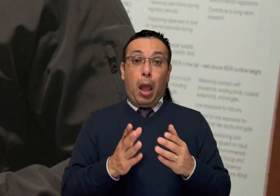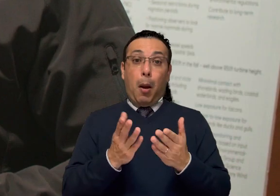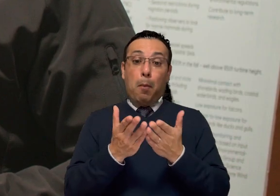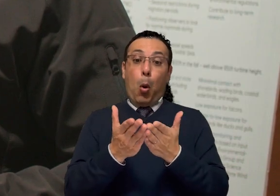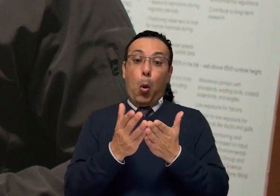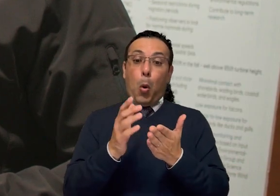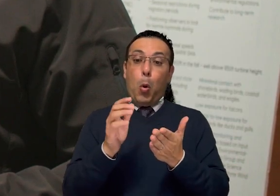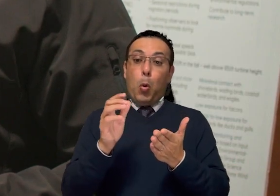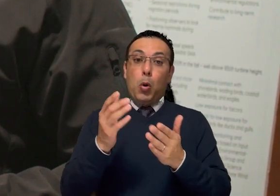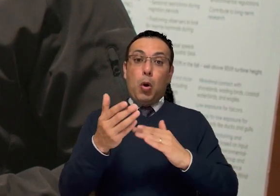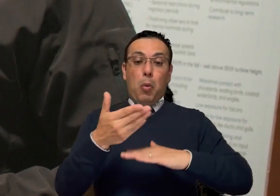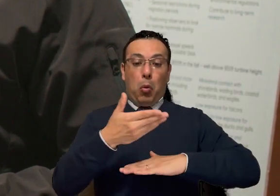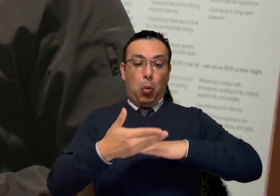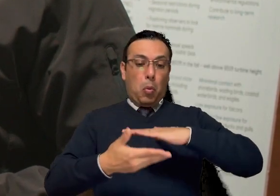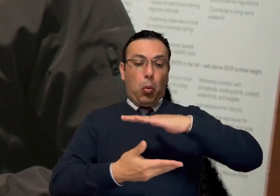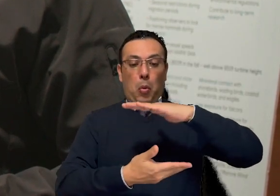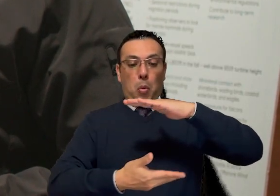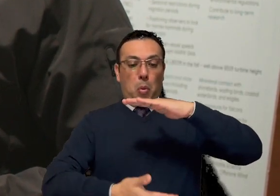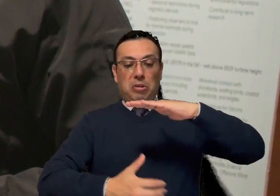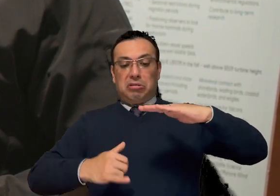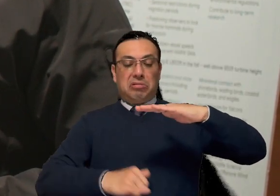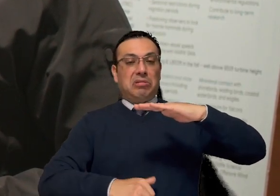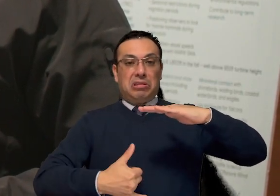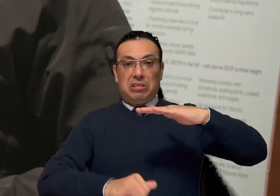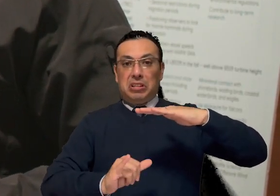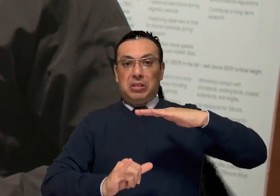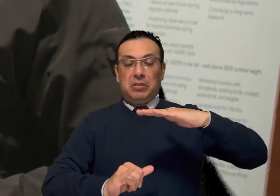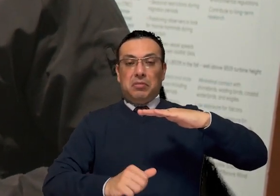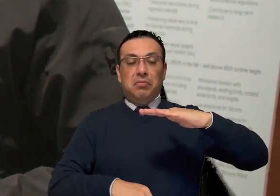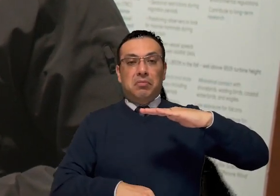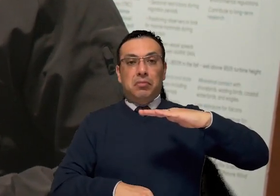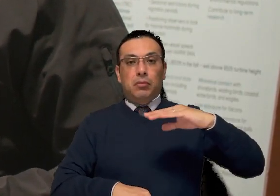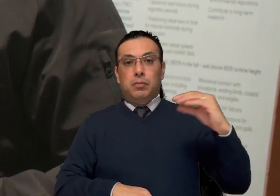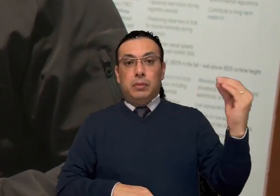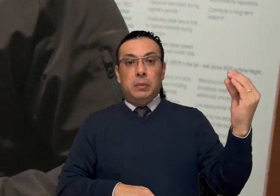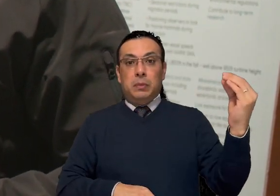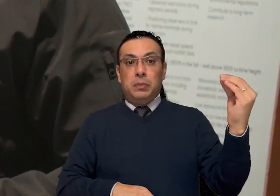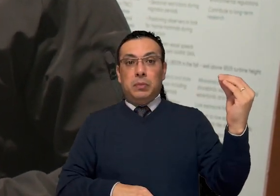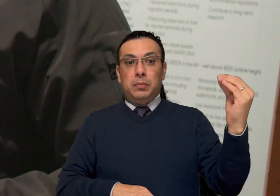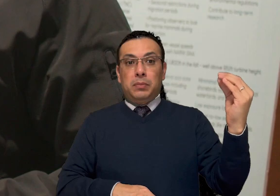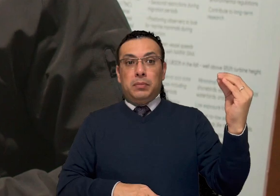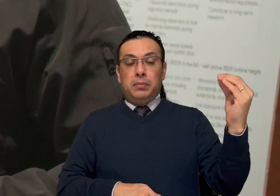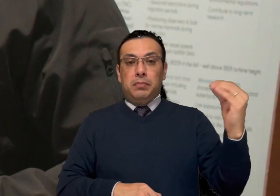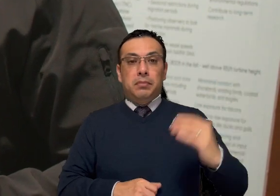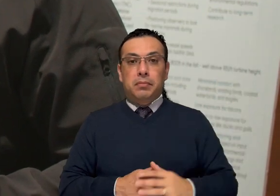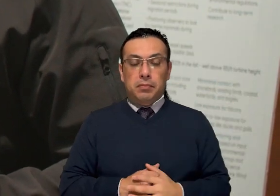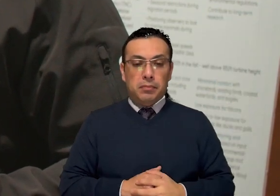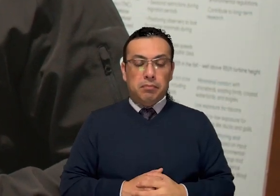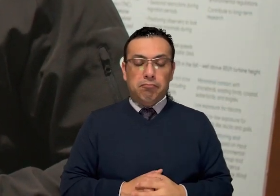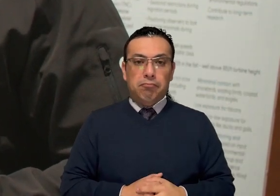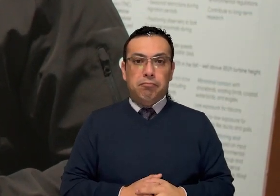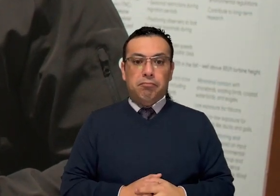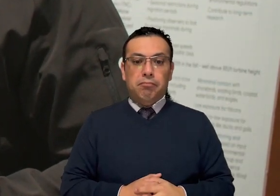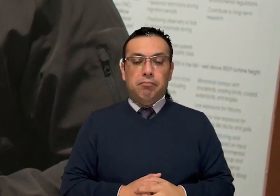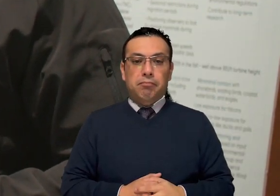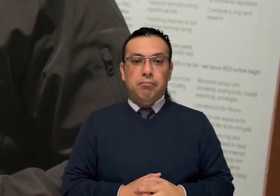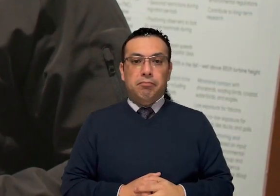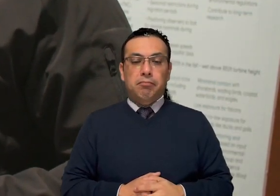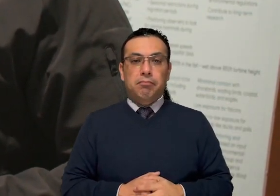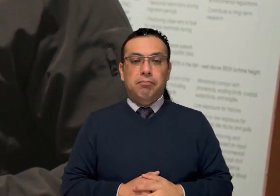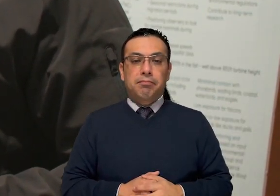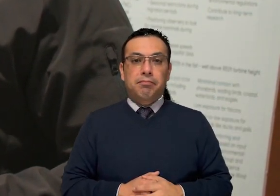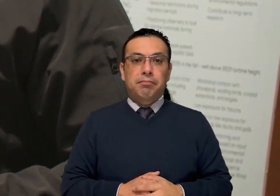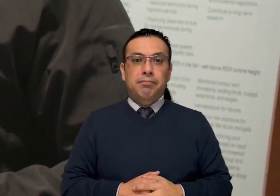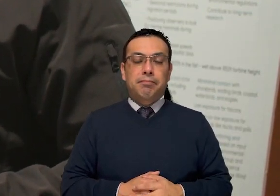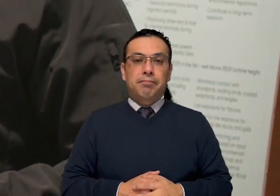2007, the Ambrose Light Tower was hit finally, after being hit so many times by an oil tanker, that the Coast Guard cut it down and got rid